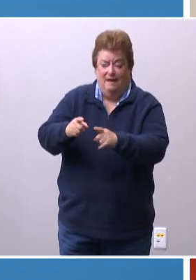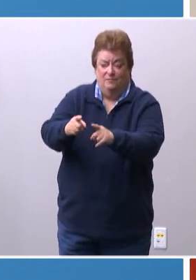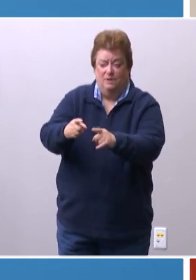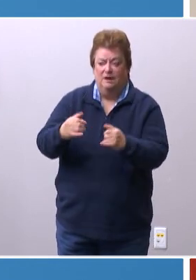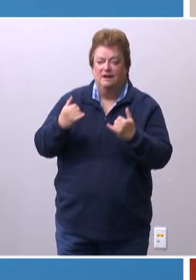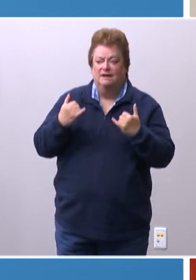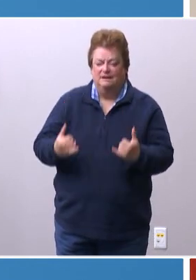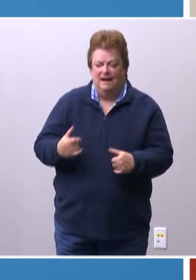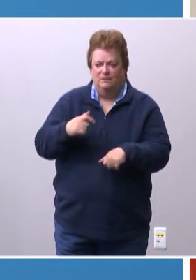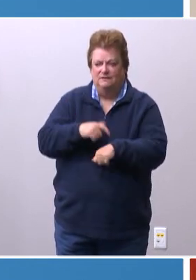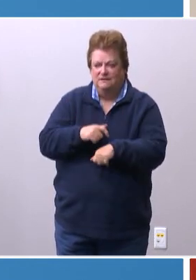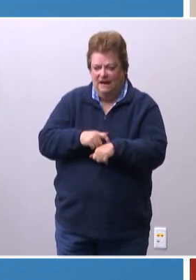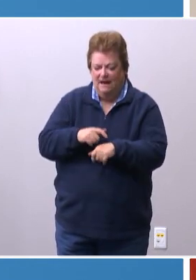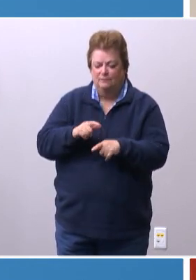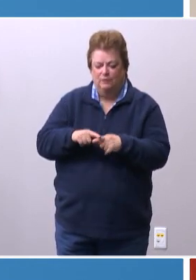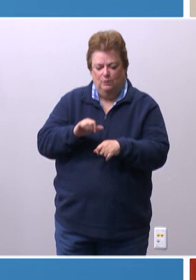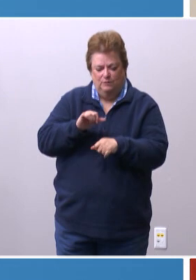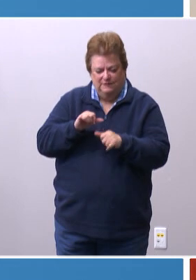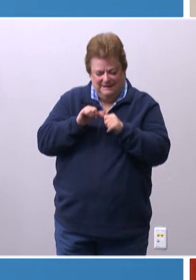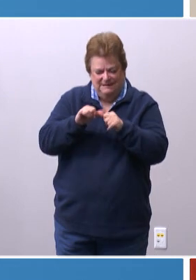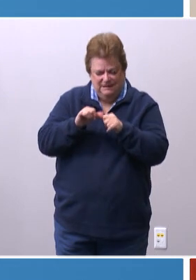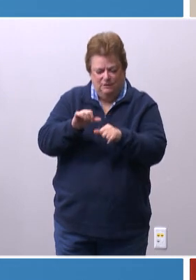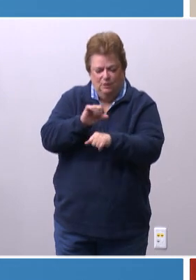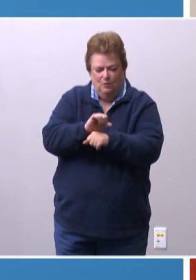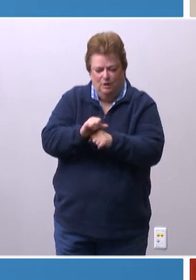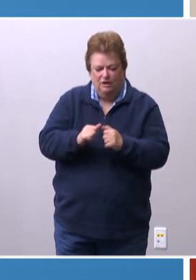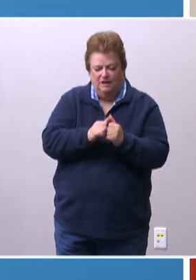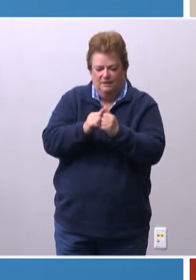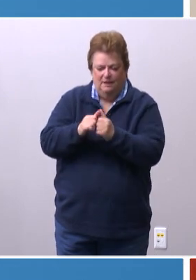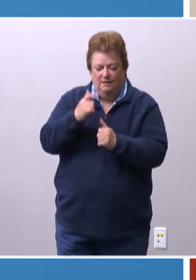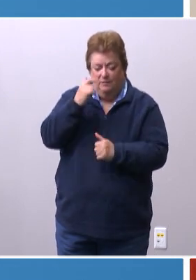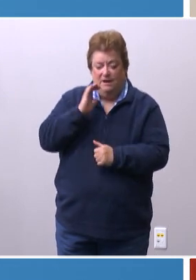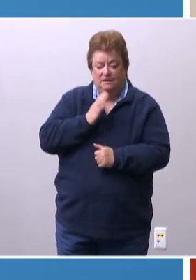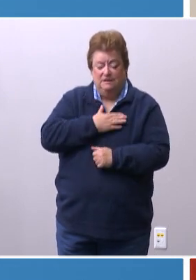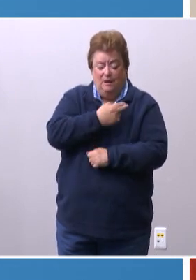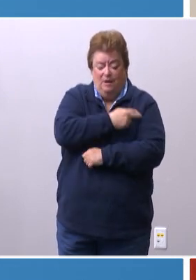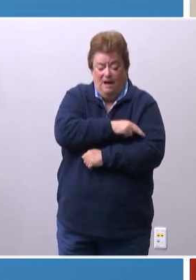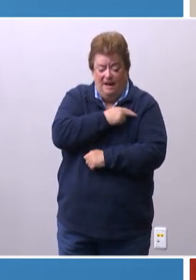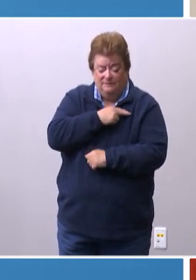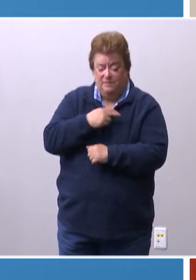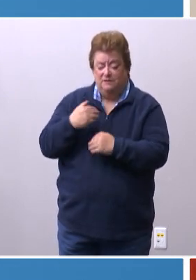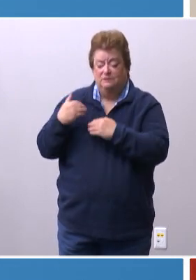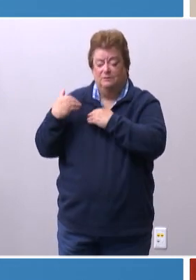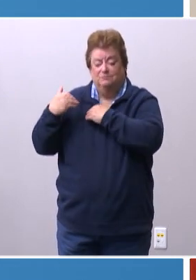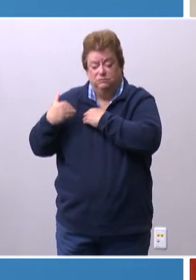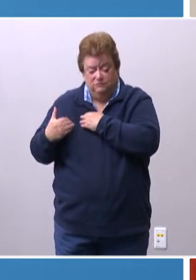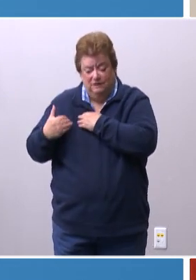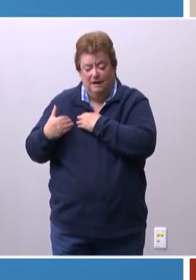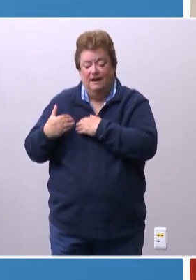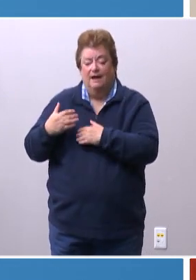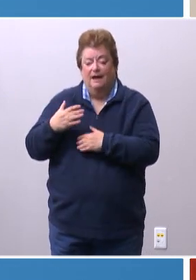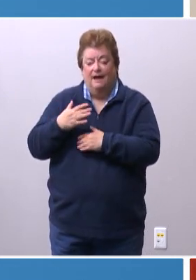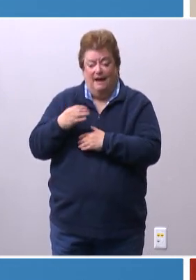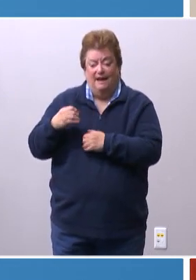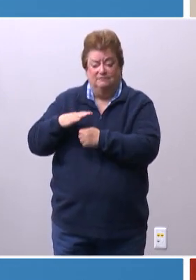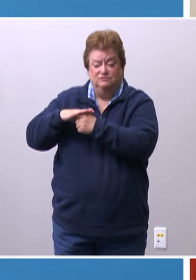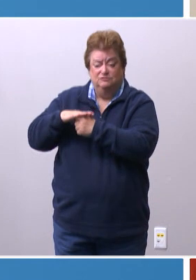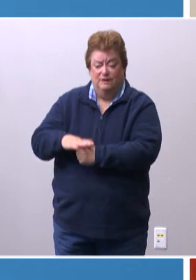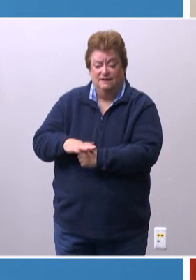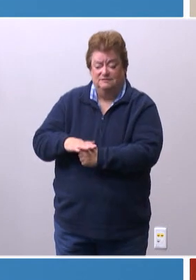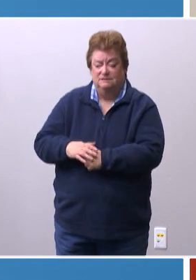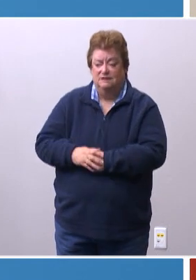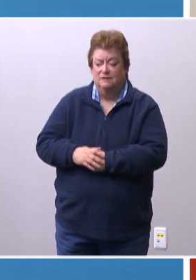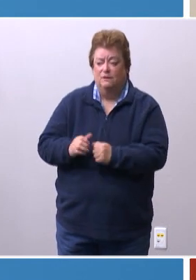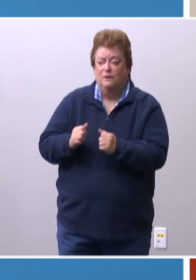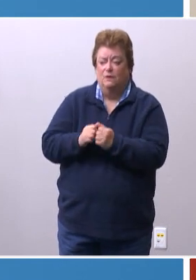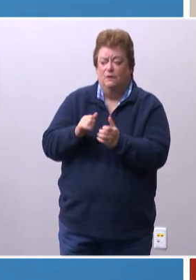to continue to make those collective efforts as our local hospitals are overburdened and our healthcare professionals remain under extreme stress. And with